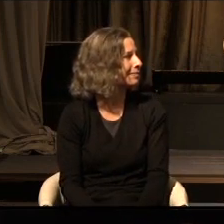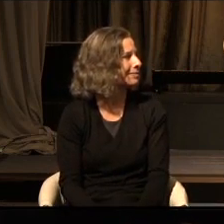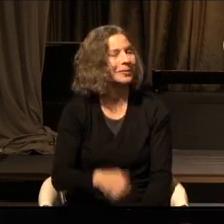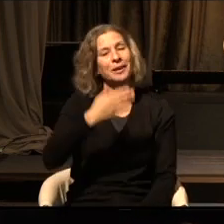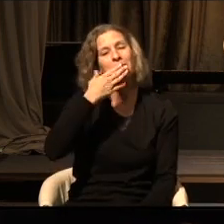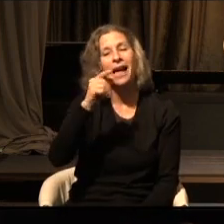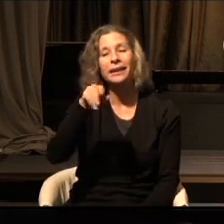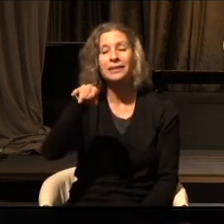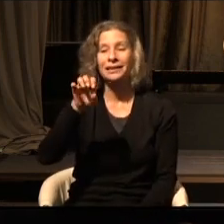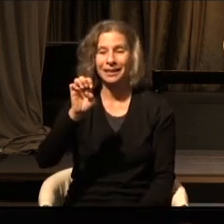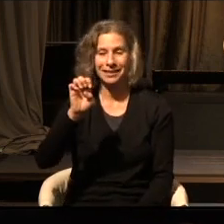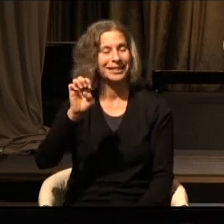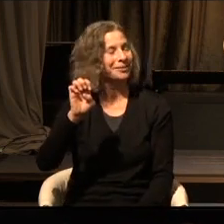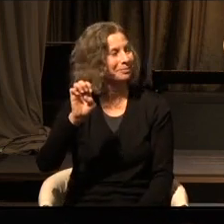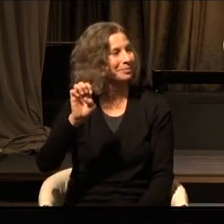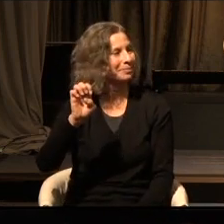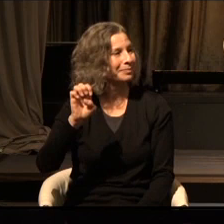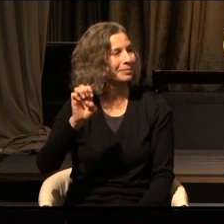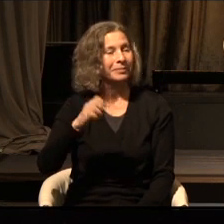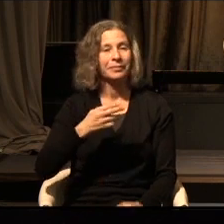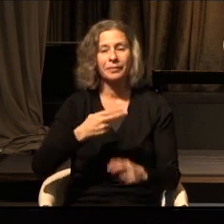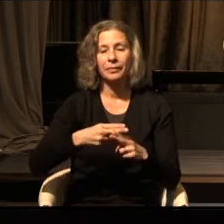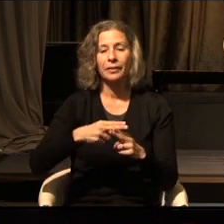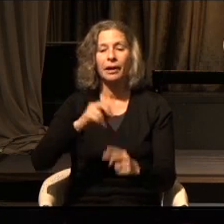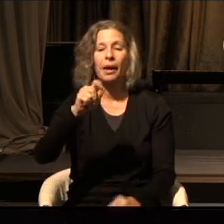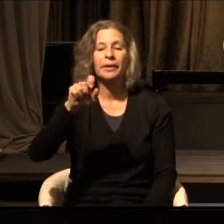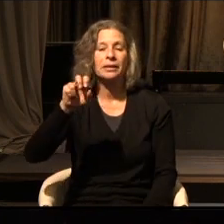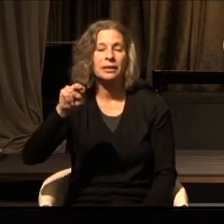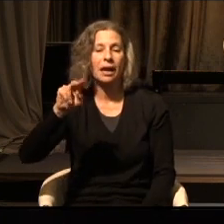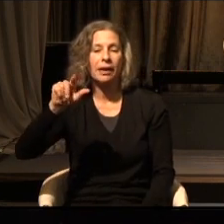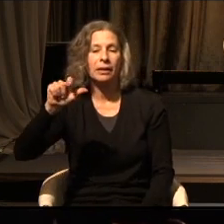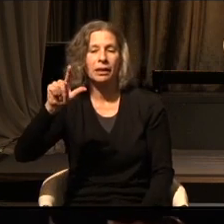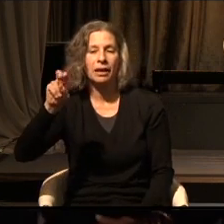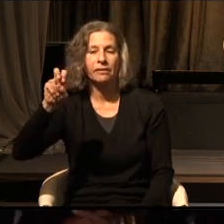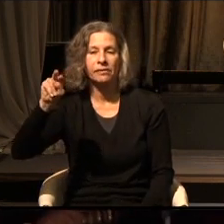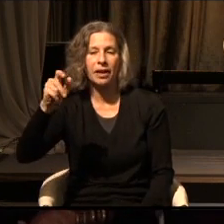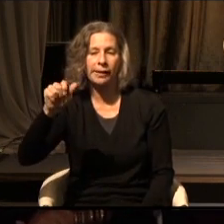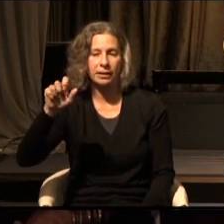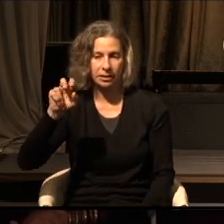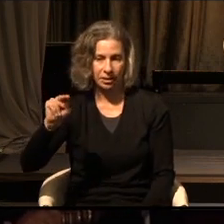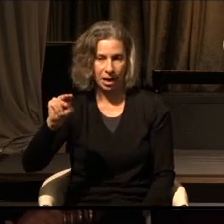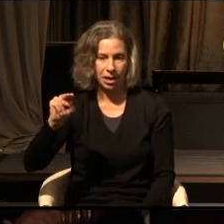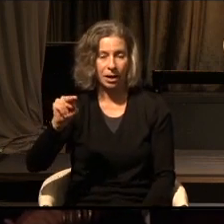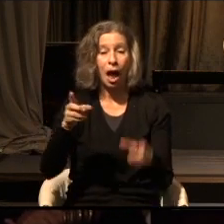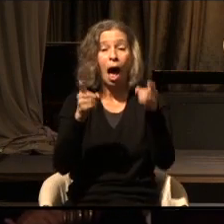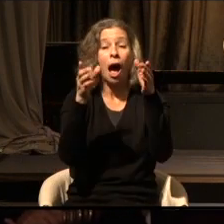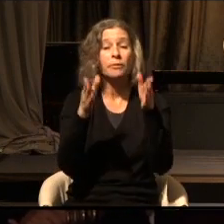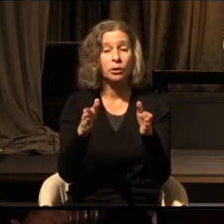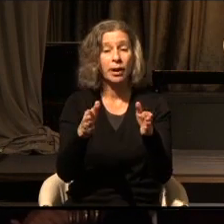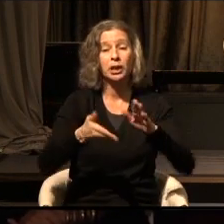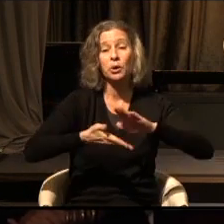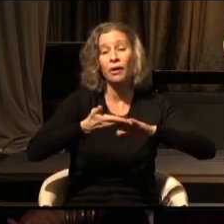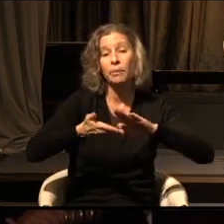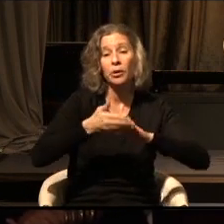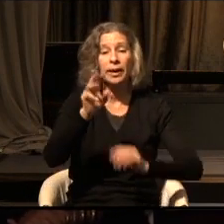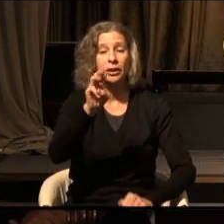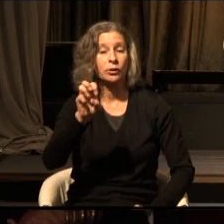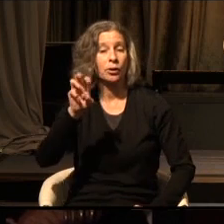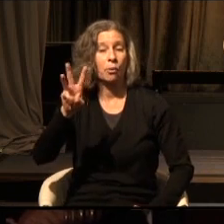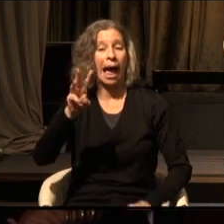Thanks, Leslie. Thanks, Brett. My name is Sam Livingston. I'm the Director of Operations for the WOW Music Institute at Carnegie